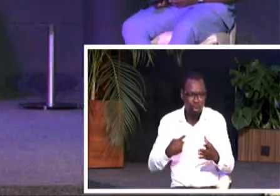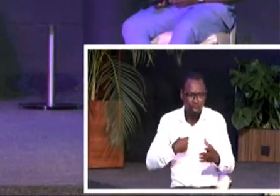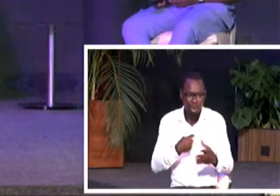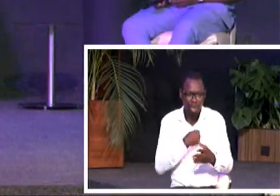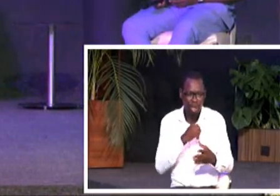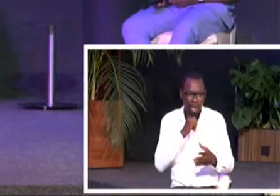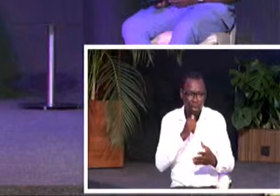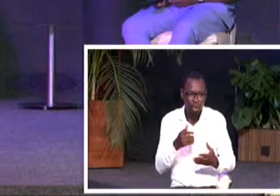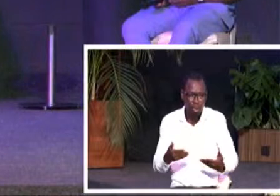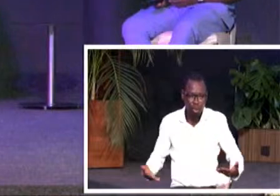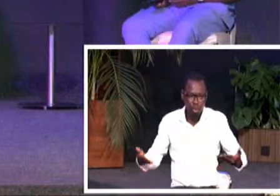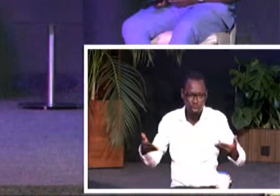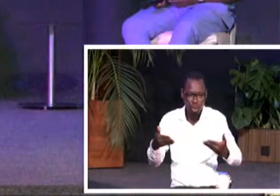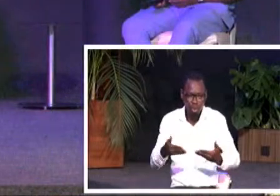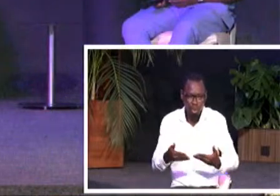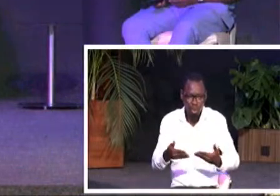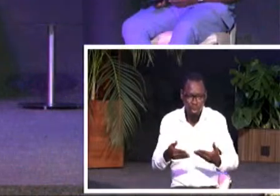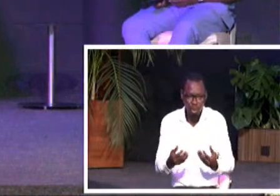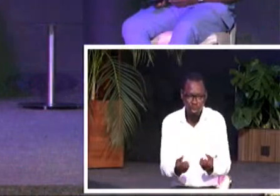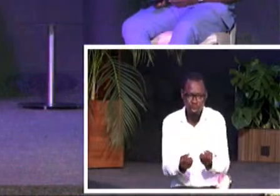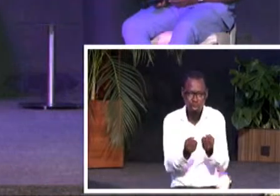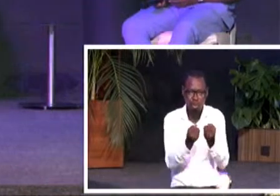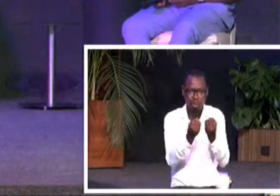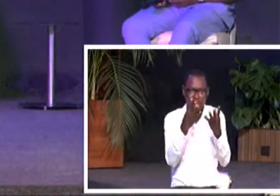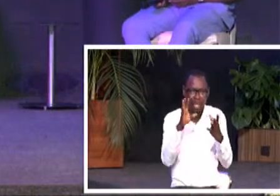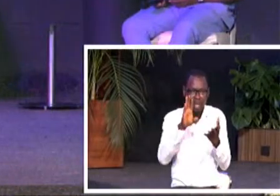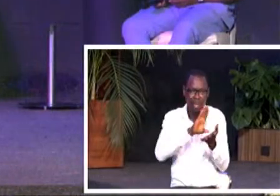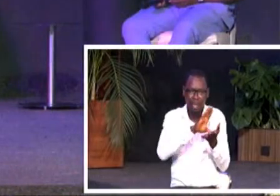to introduce too many chemicals.